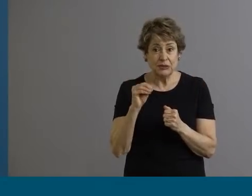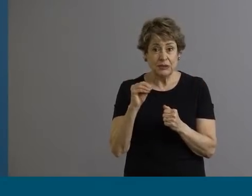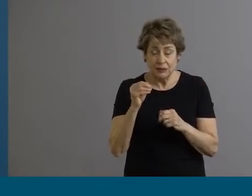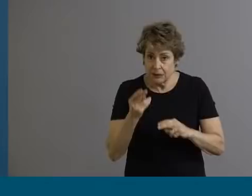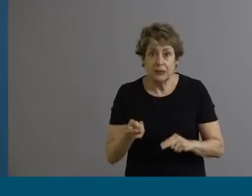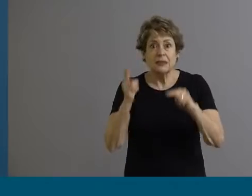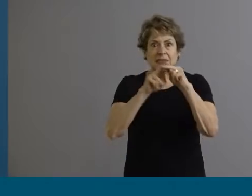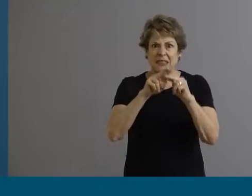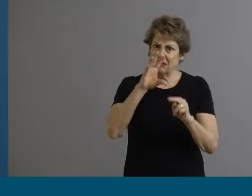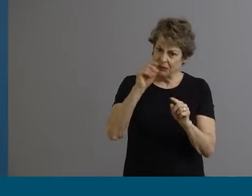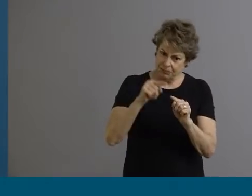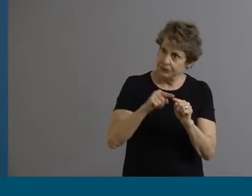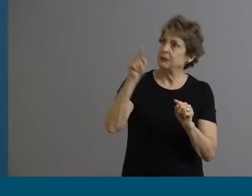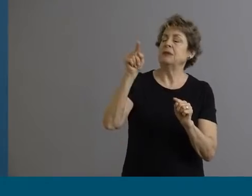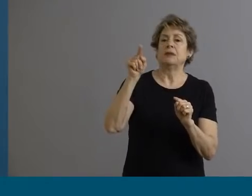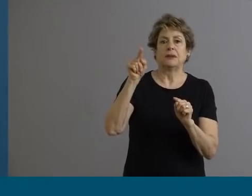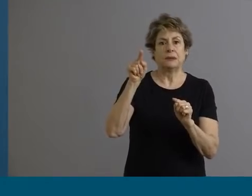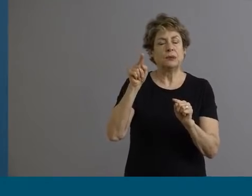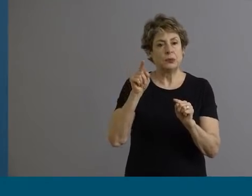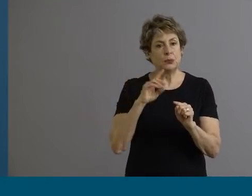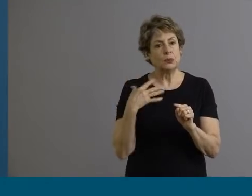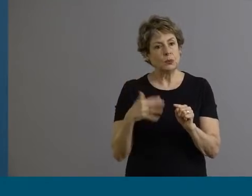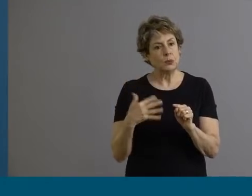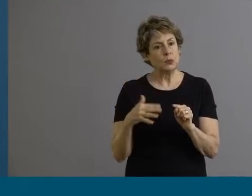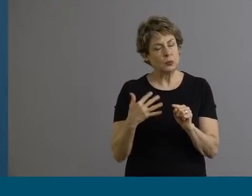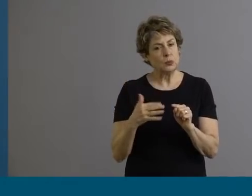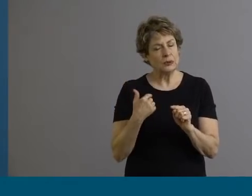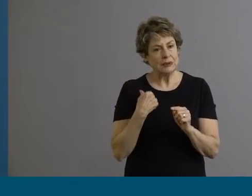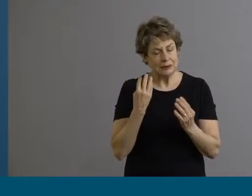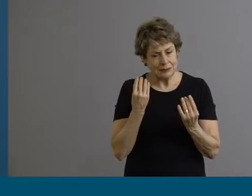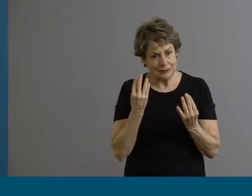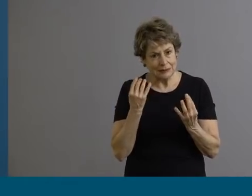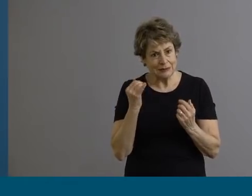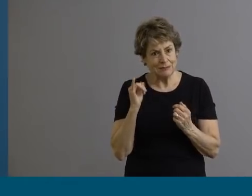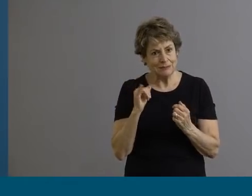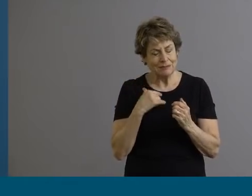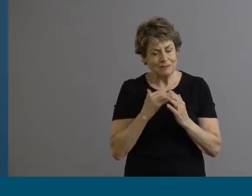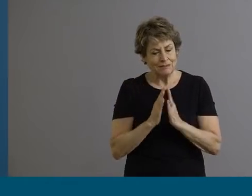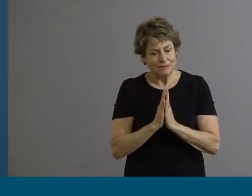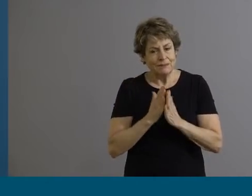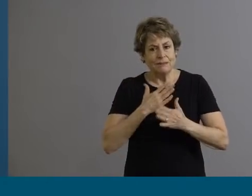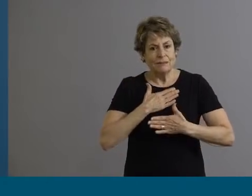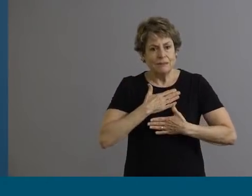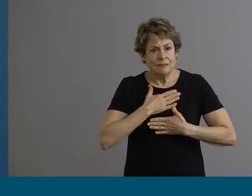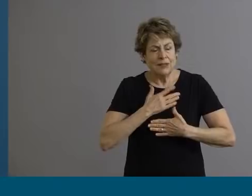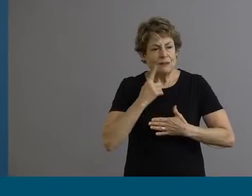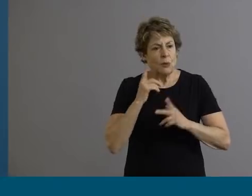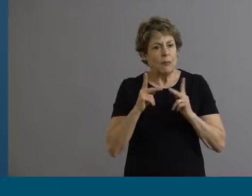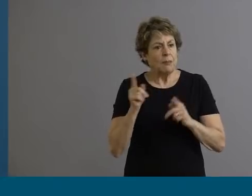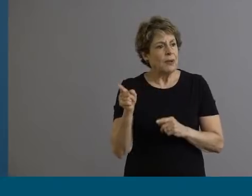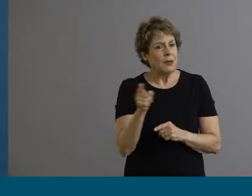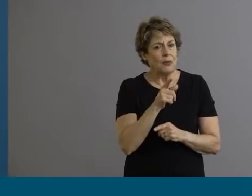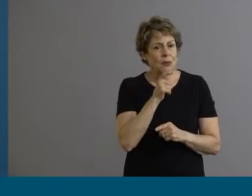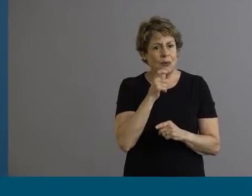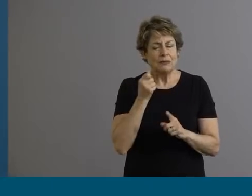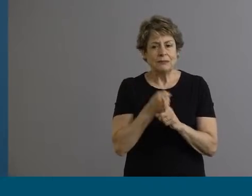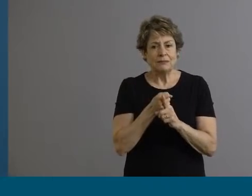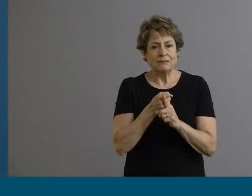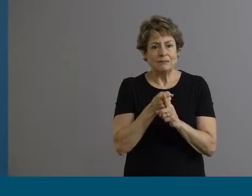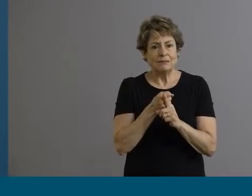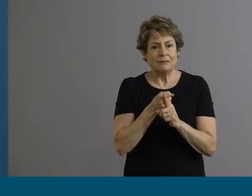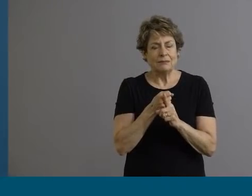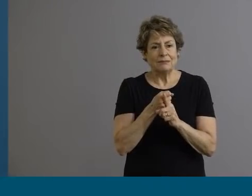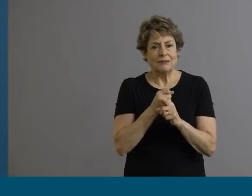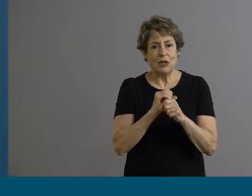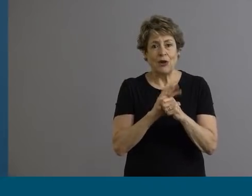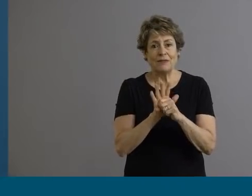of course, our thoughts and prayers and sympathies go out to everyone that has been affected by COVID-19,